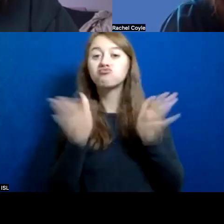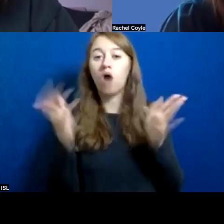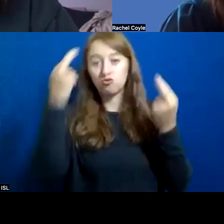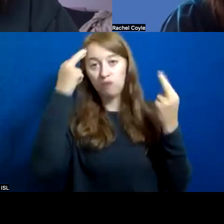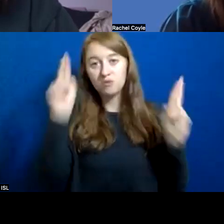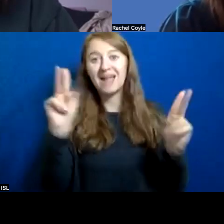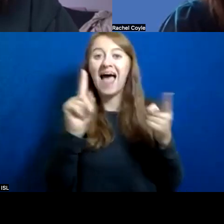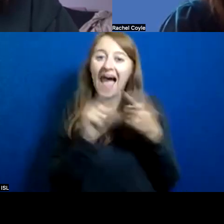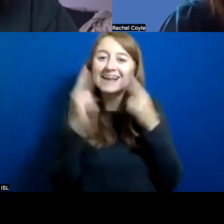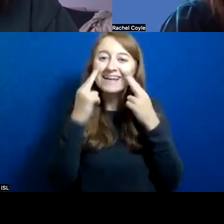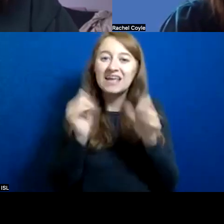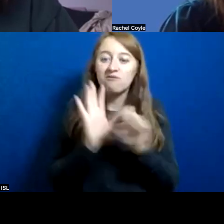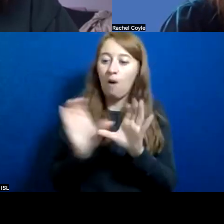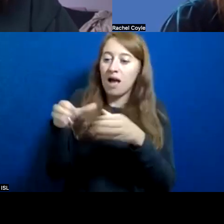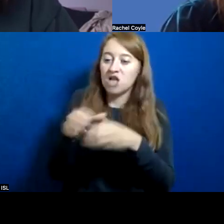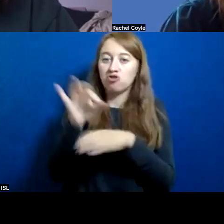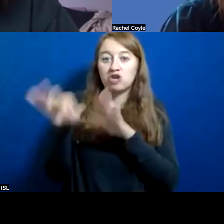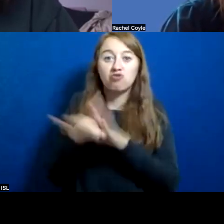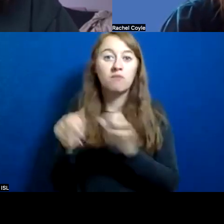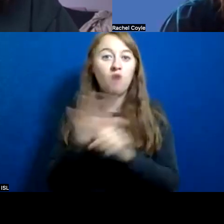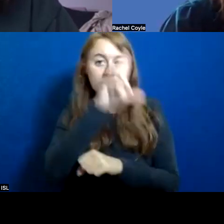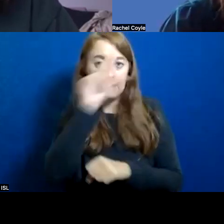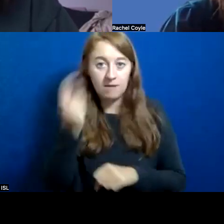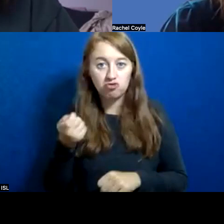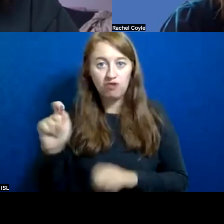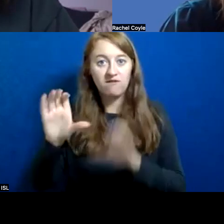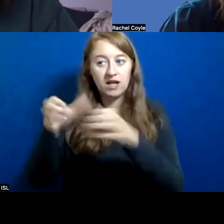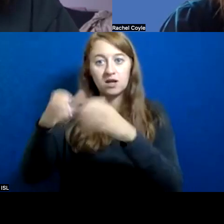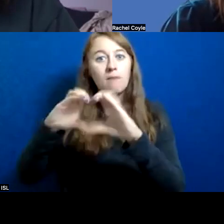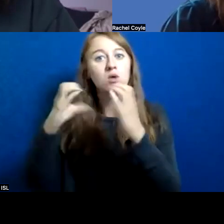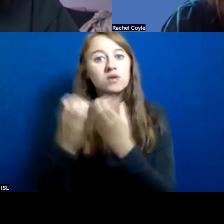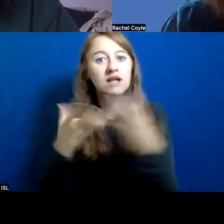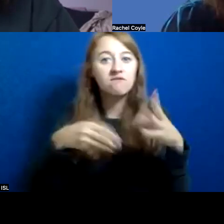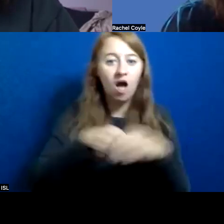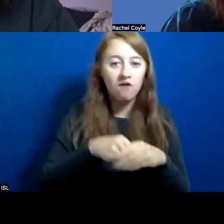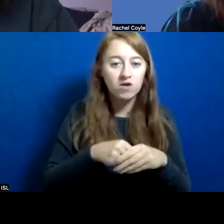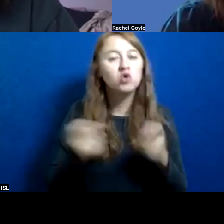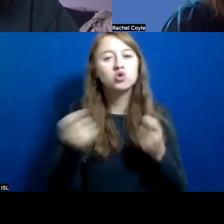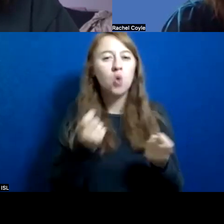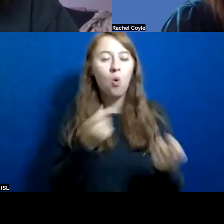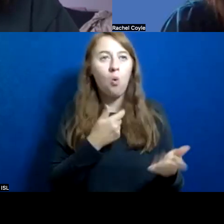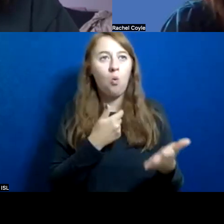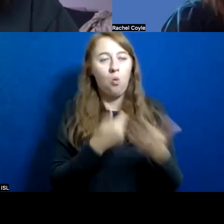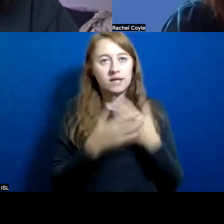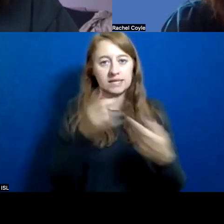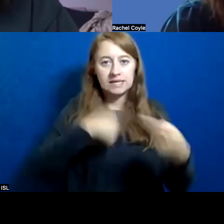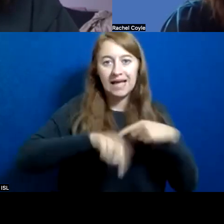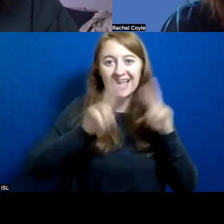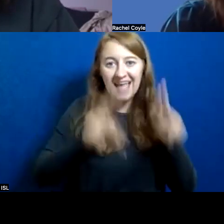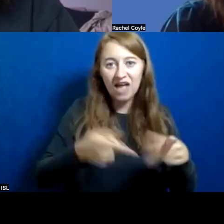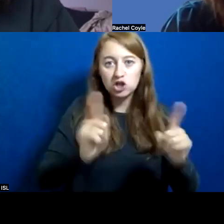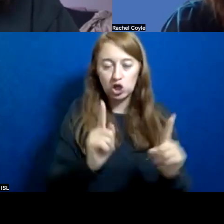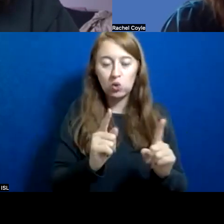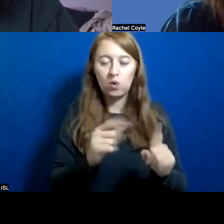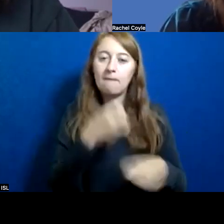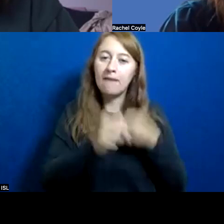community. Is there a need for flexibility on quotas to ensure broader representation, or what can be done to ensure that women's representation